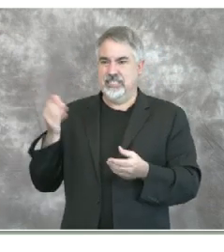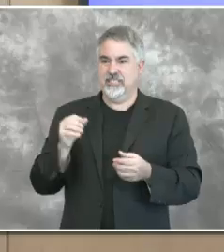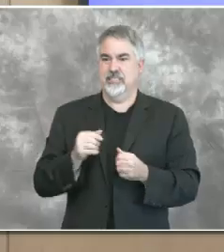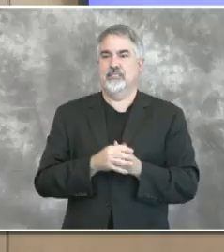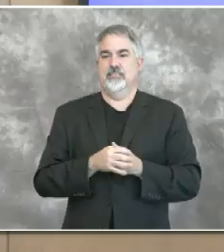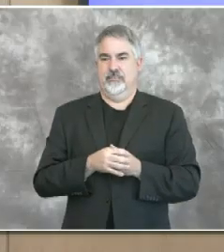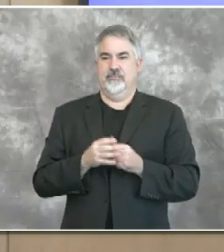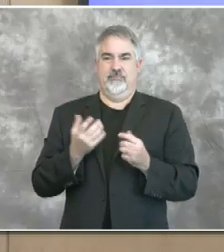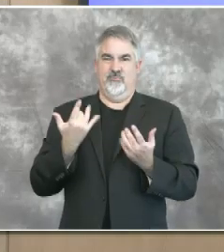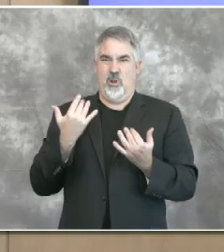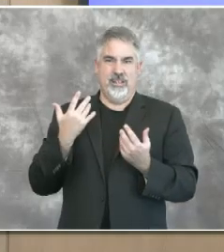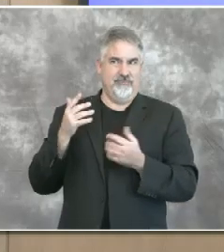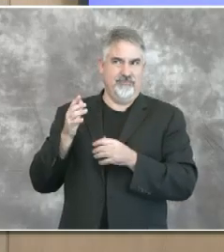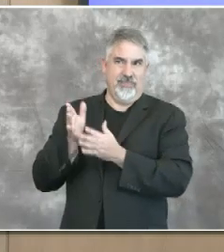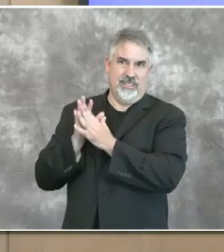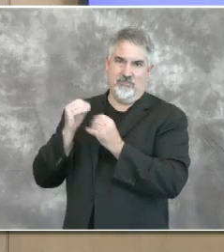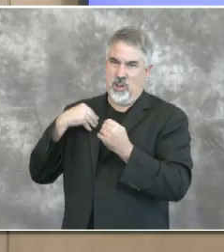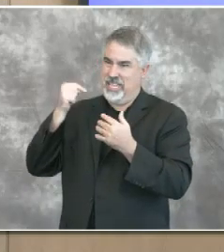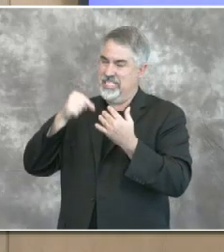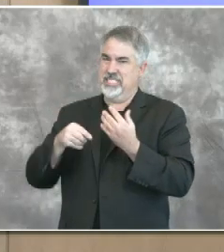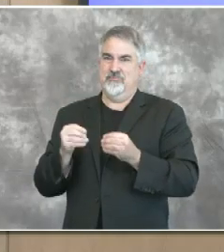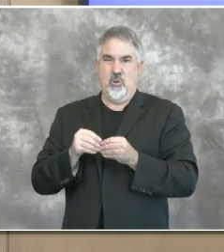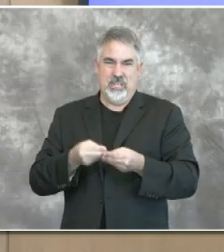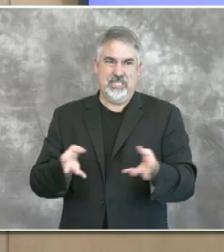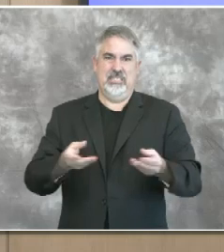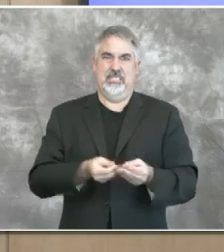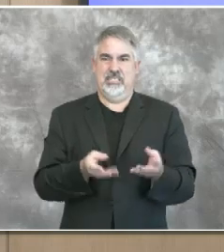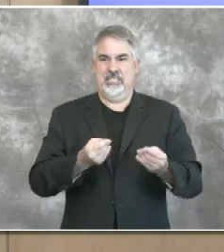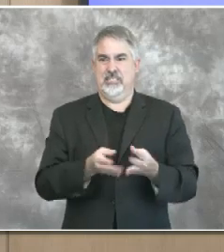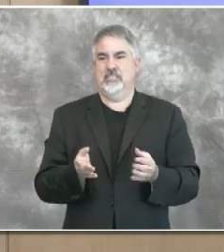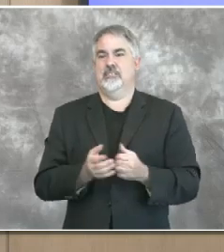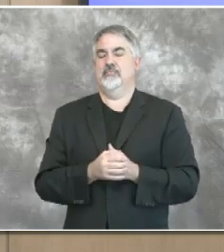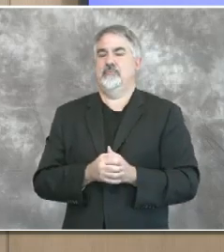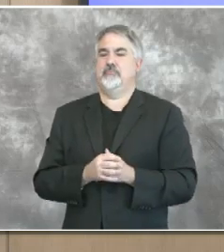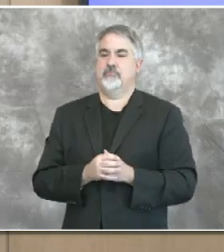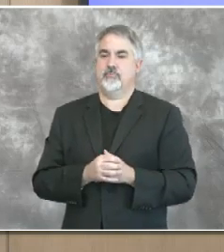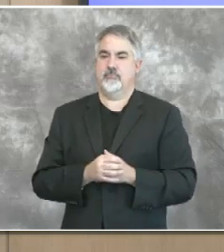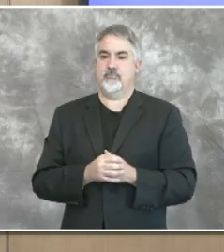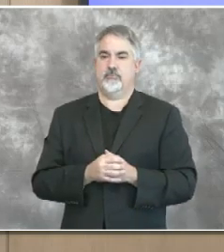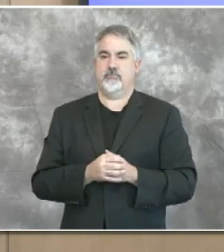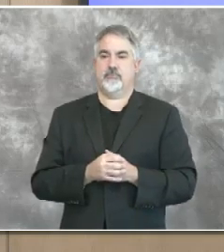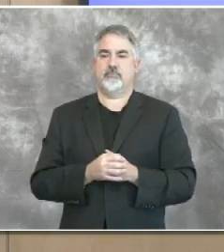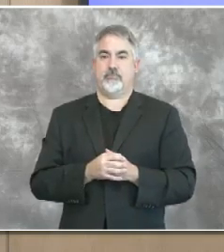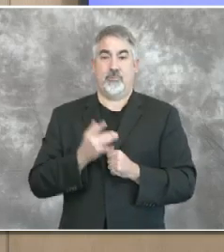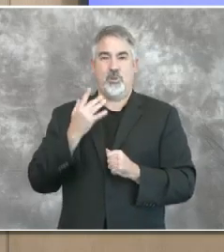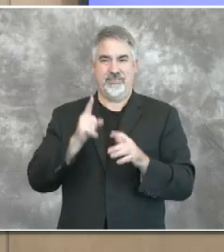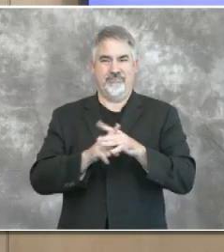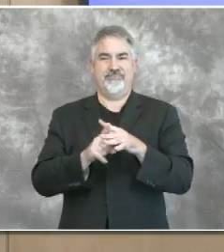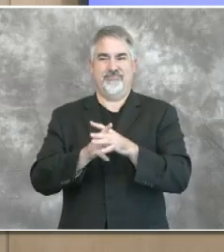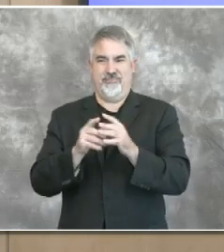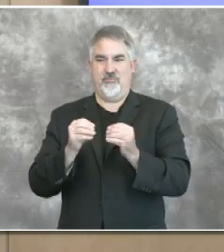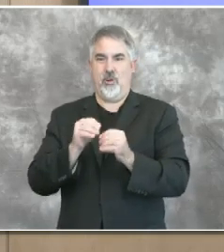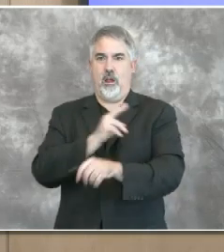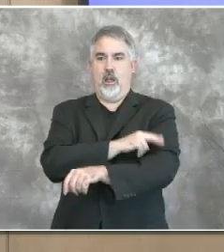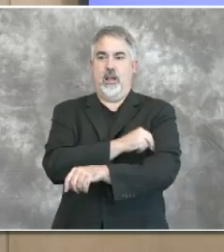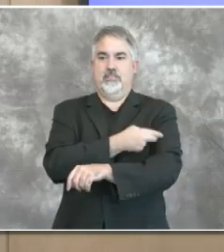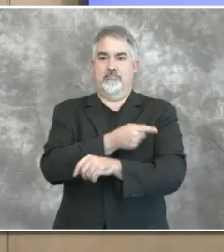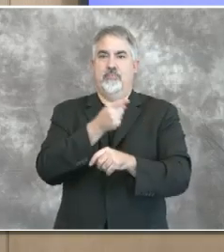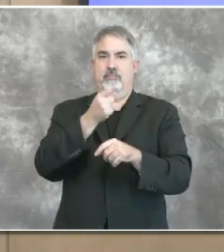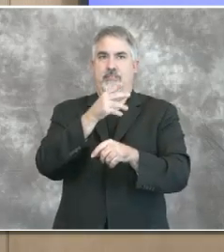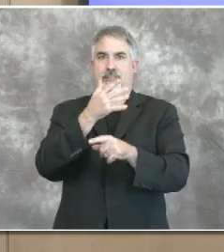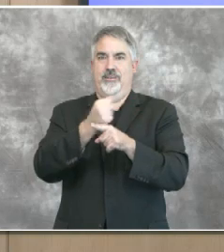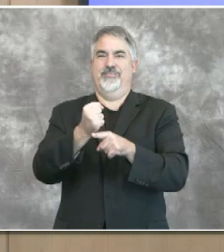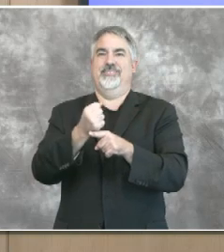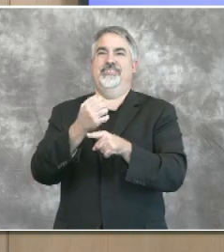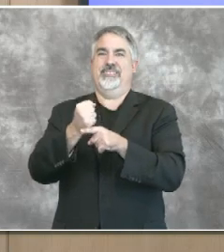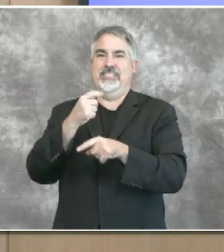come. We certainly hope that that comes soon because a number of entities are beginning to run low, and so we will continue to fight to get as